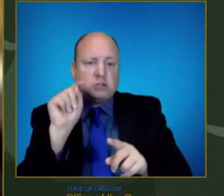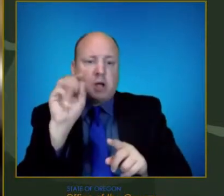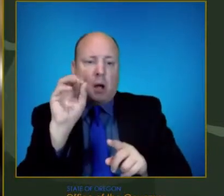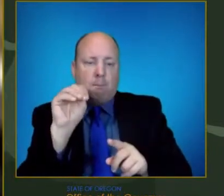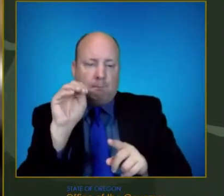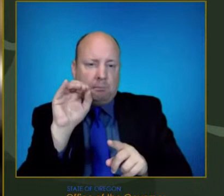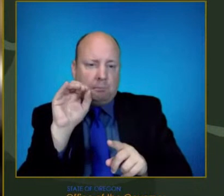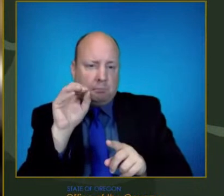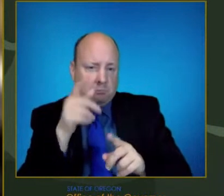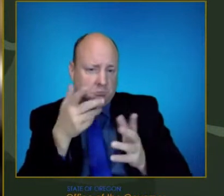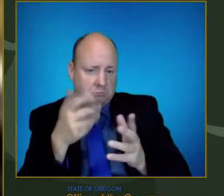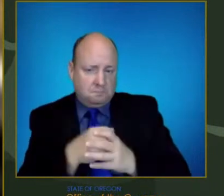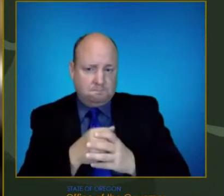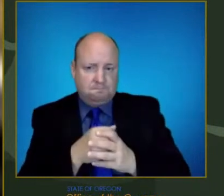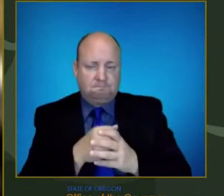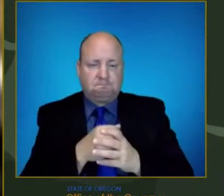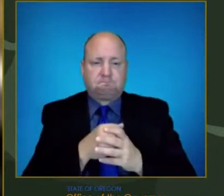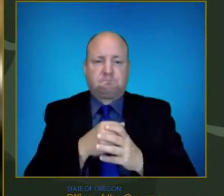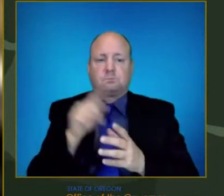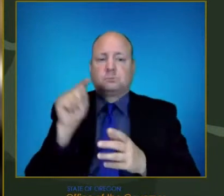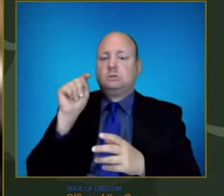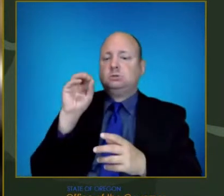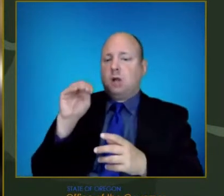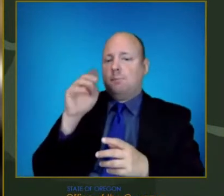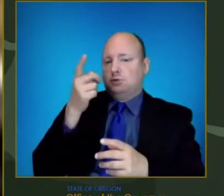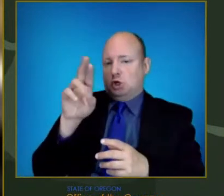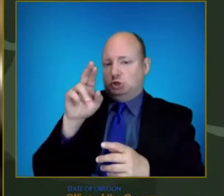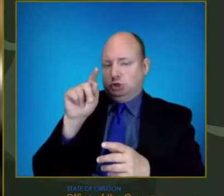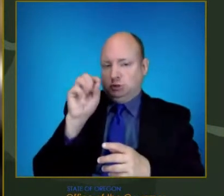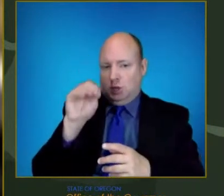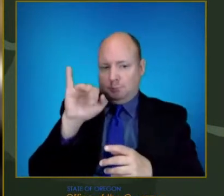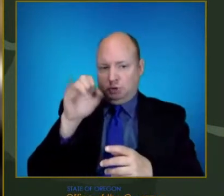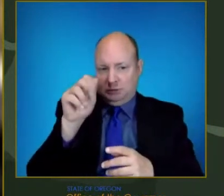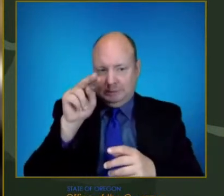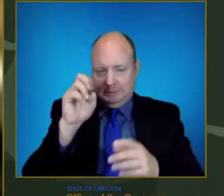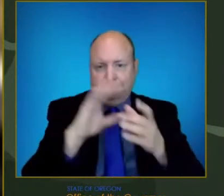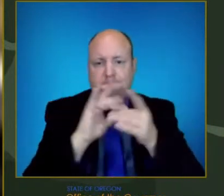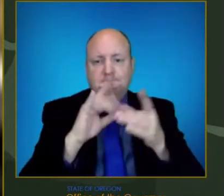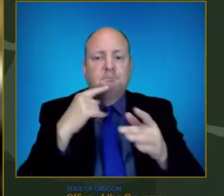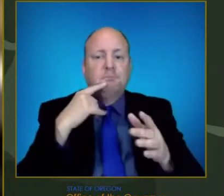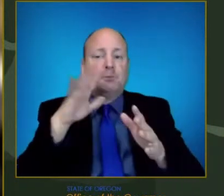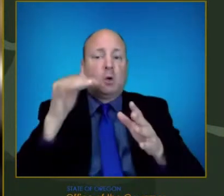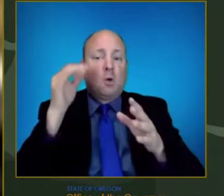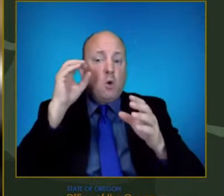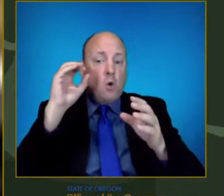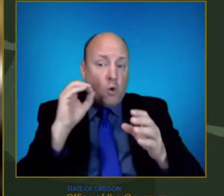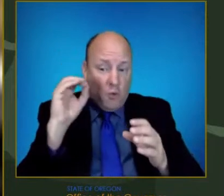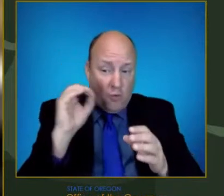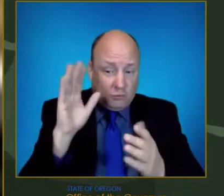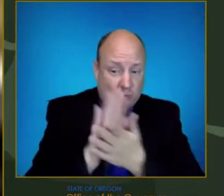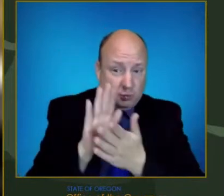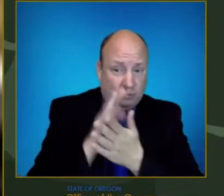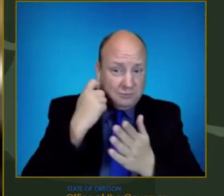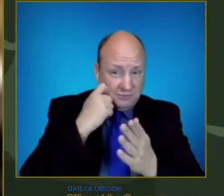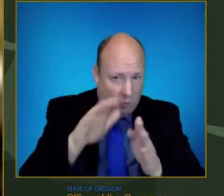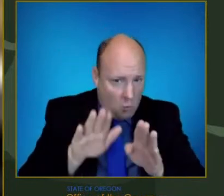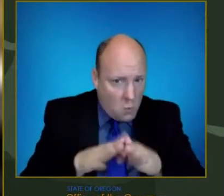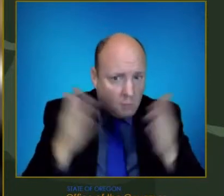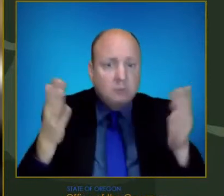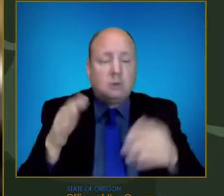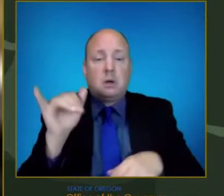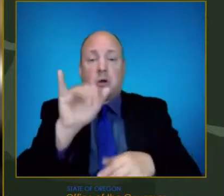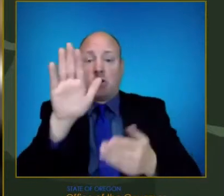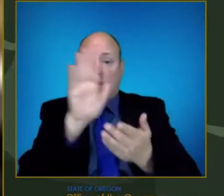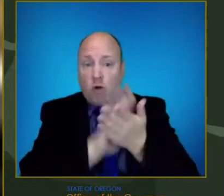highlights what we're facing right now. We have schools recently reopened. We have colleges, universities recently reopened. We